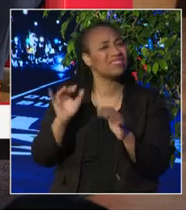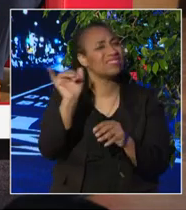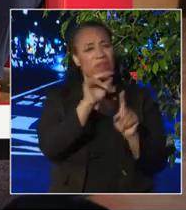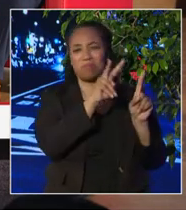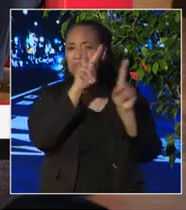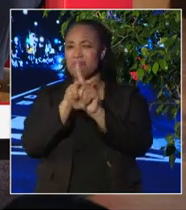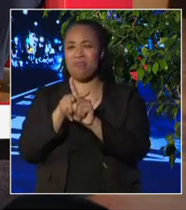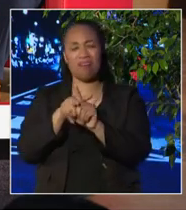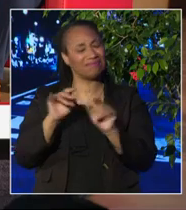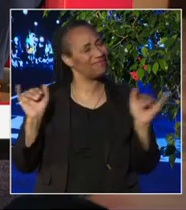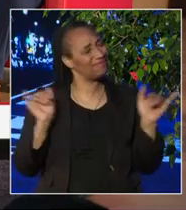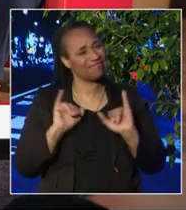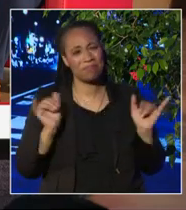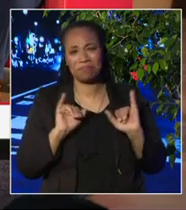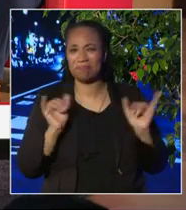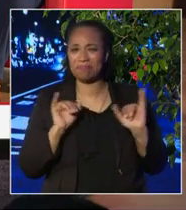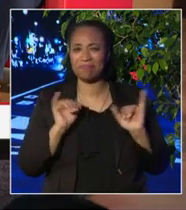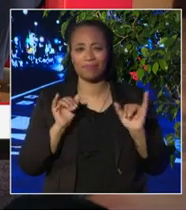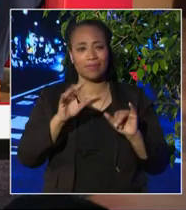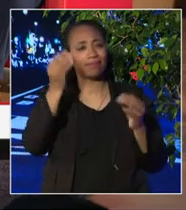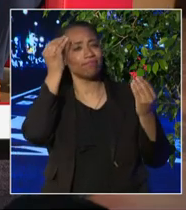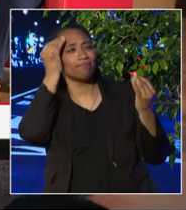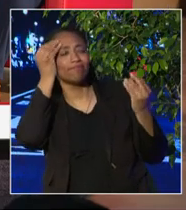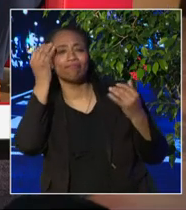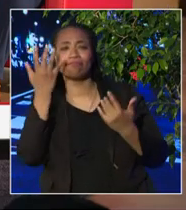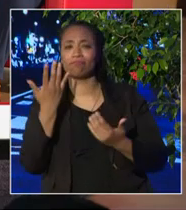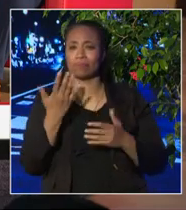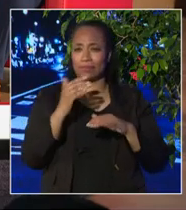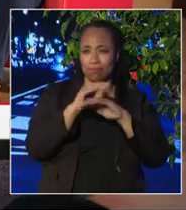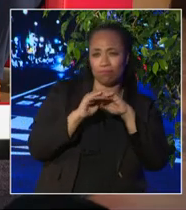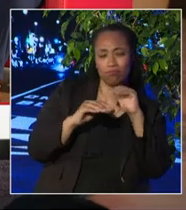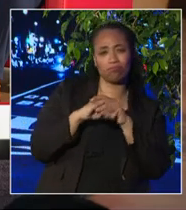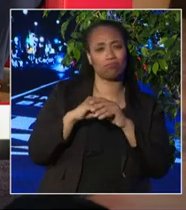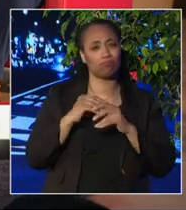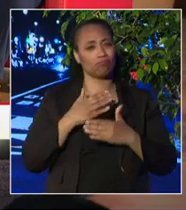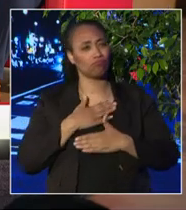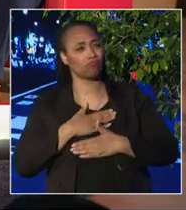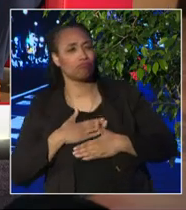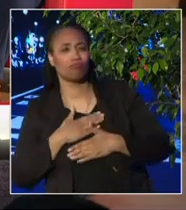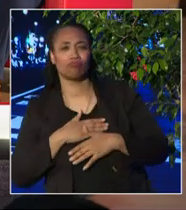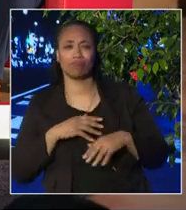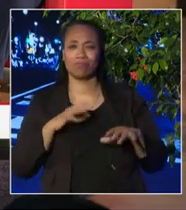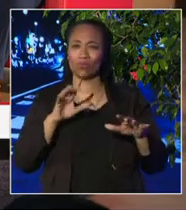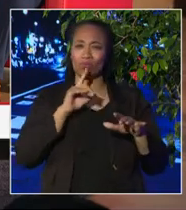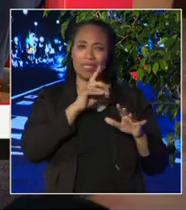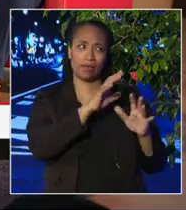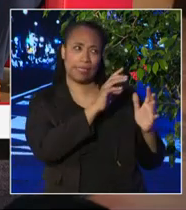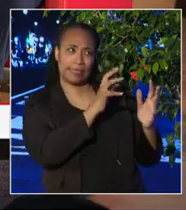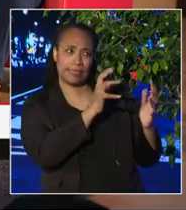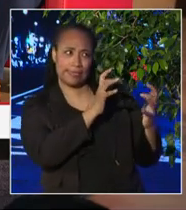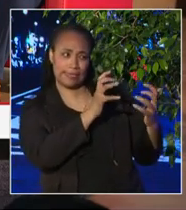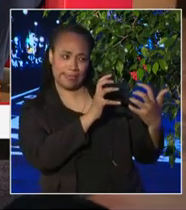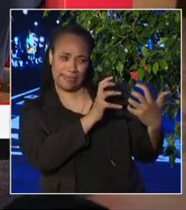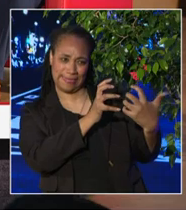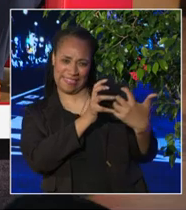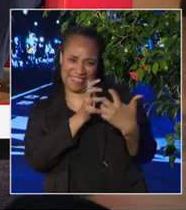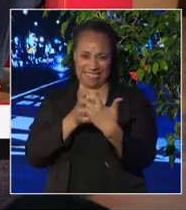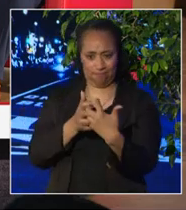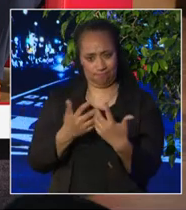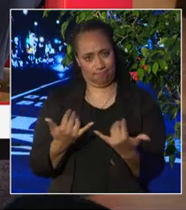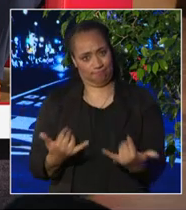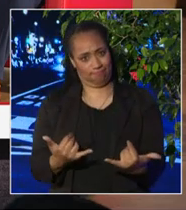all of market rate housing for the district. We have to reset the ecosystem. Things got upended during the